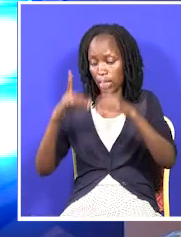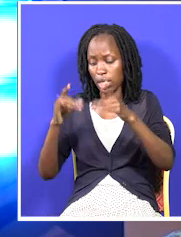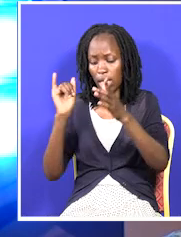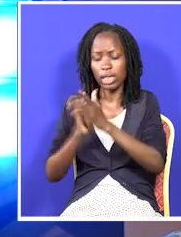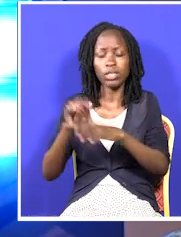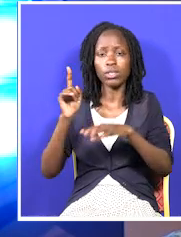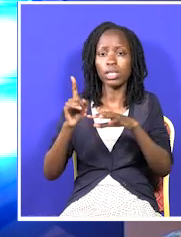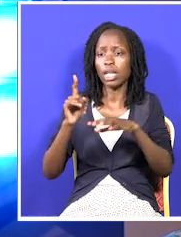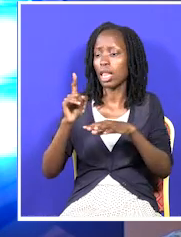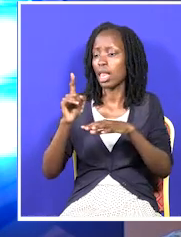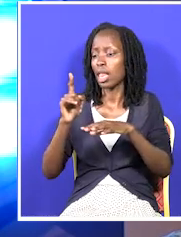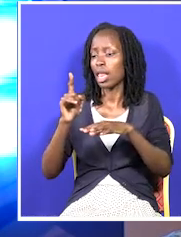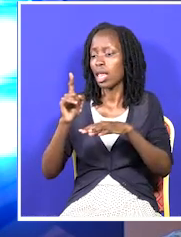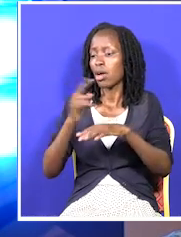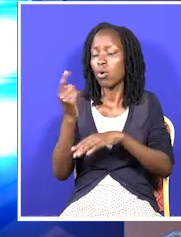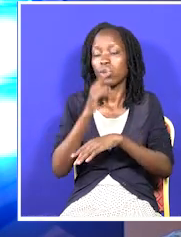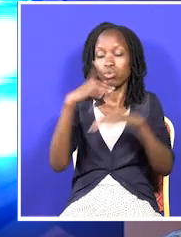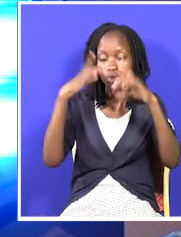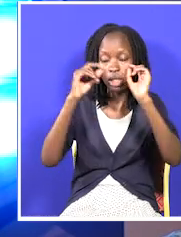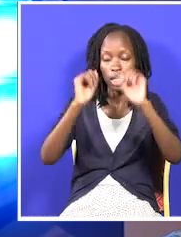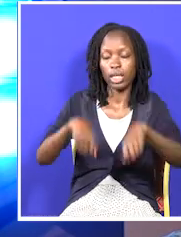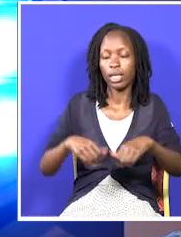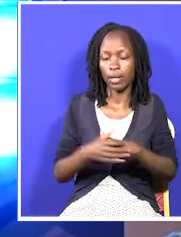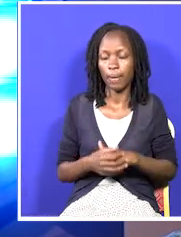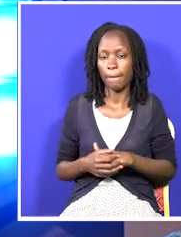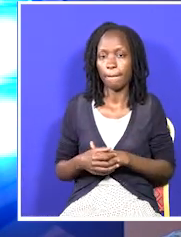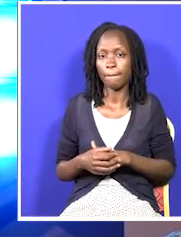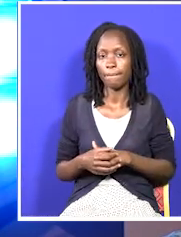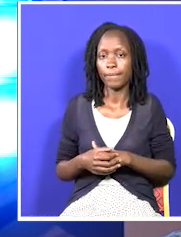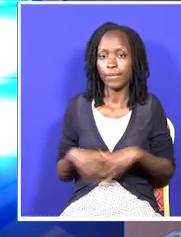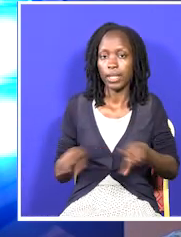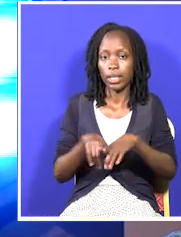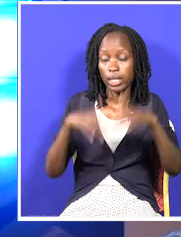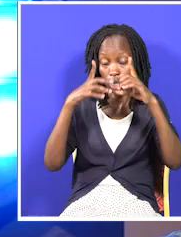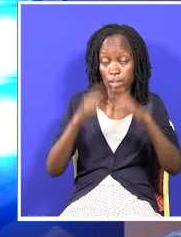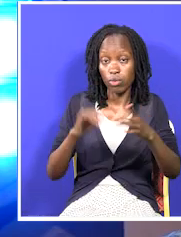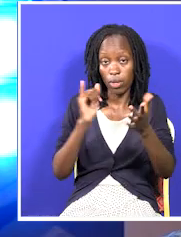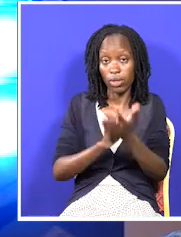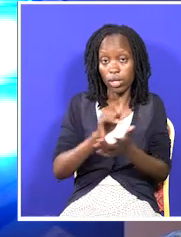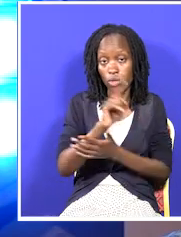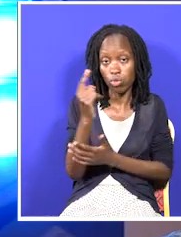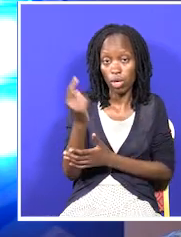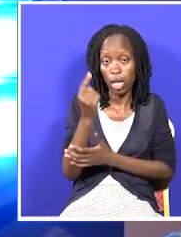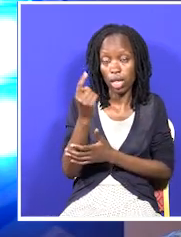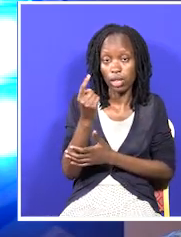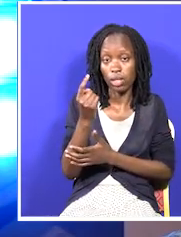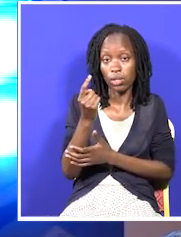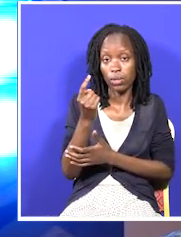cannot be made by anyone else but you. It is a decision that you alone